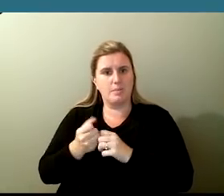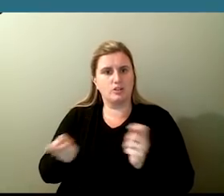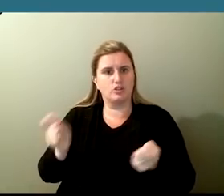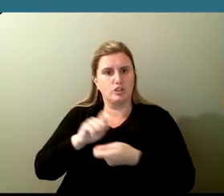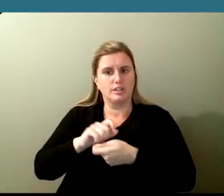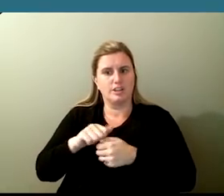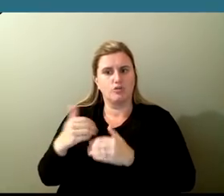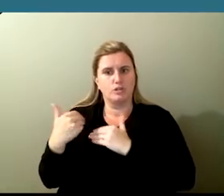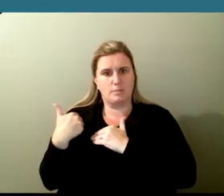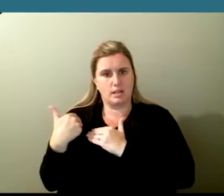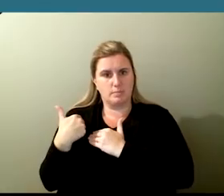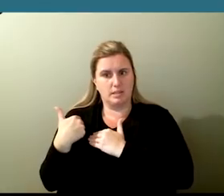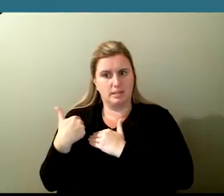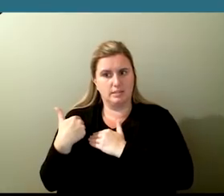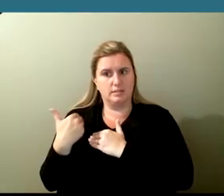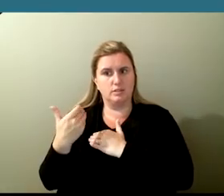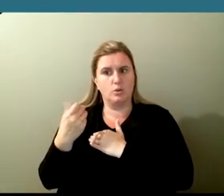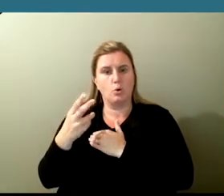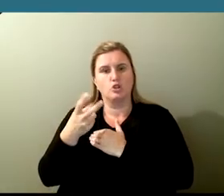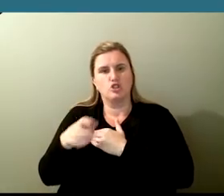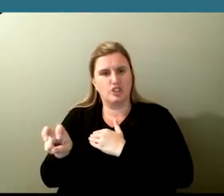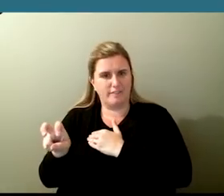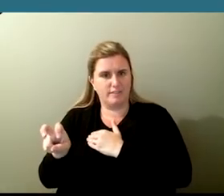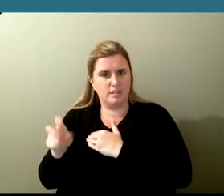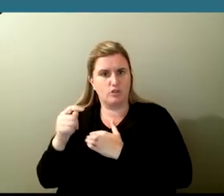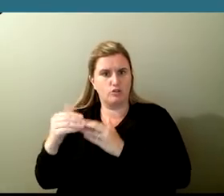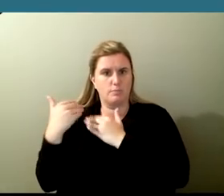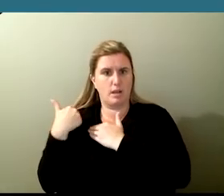in the responsibilities or shift the